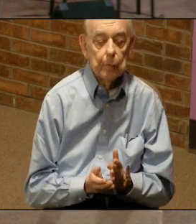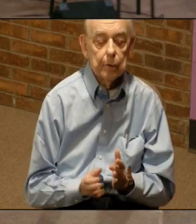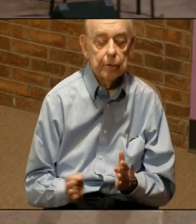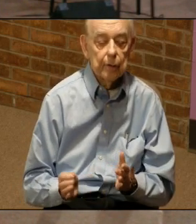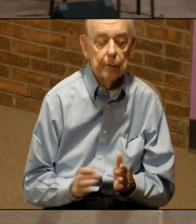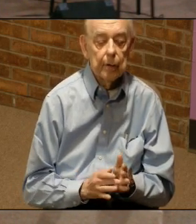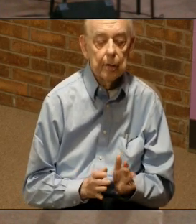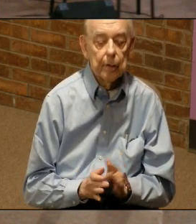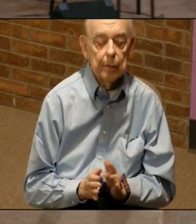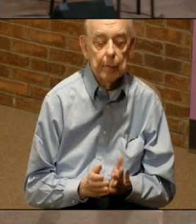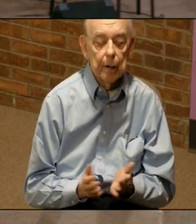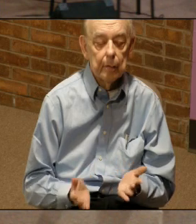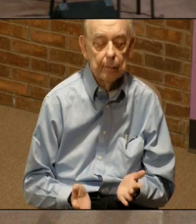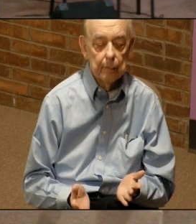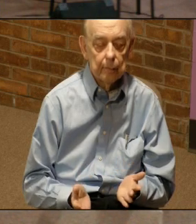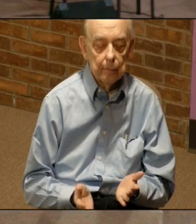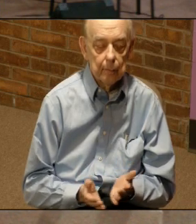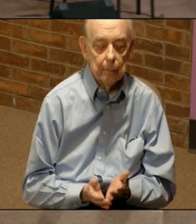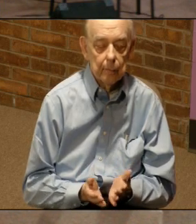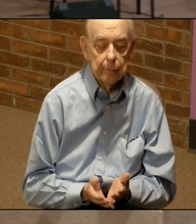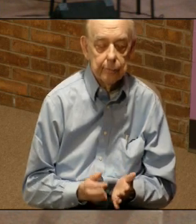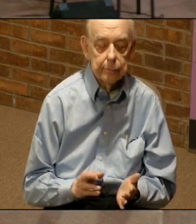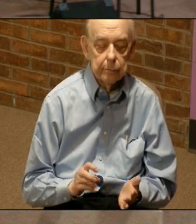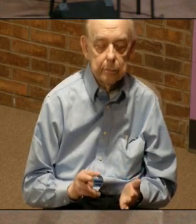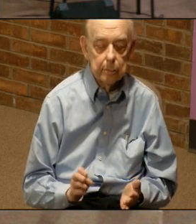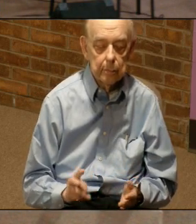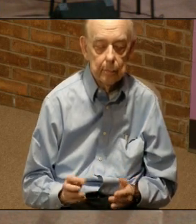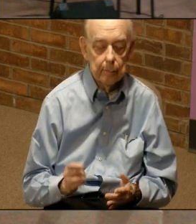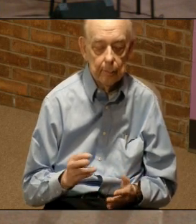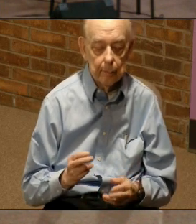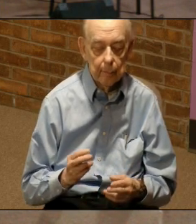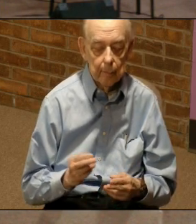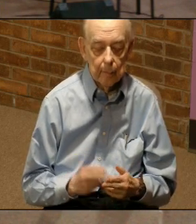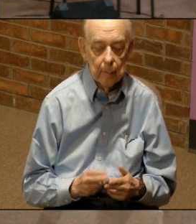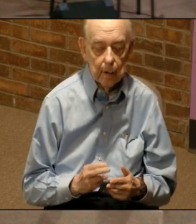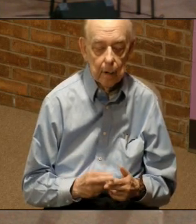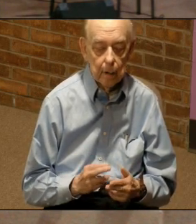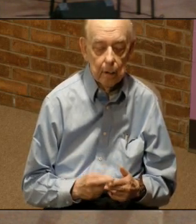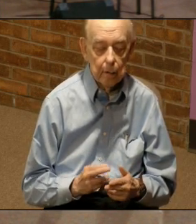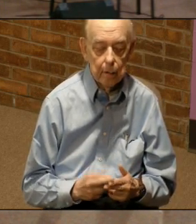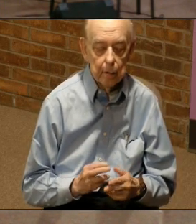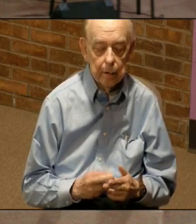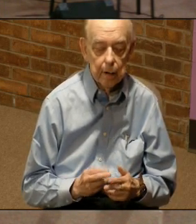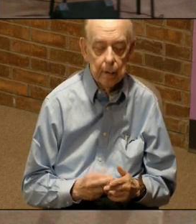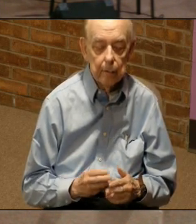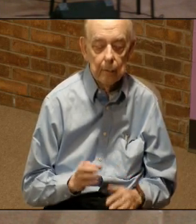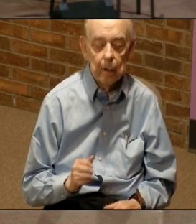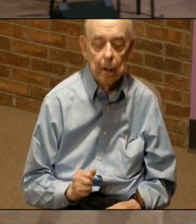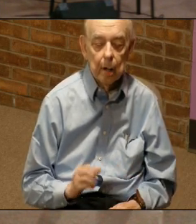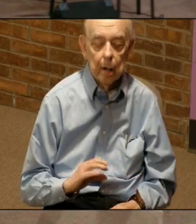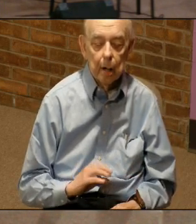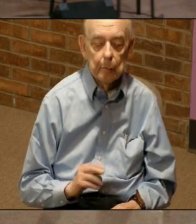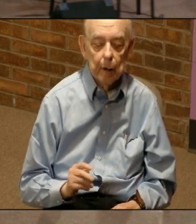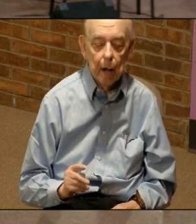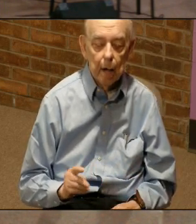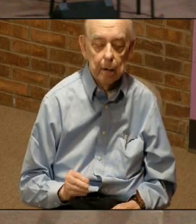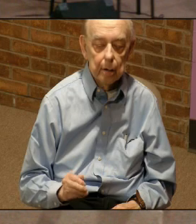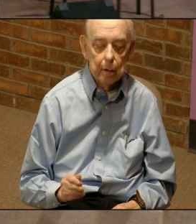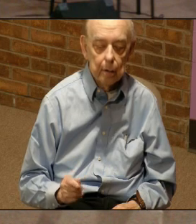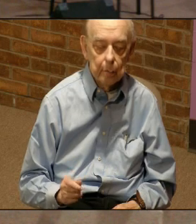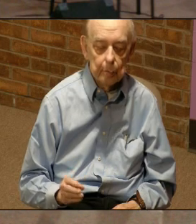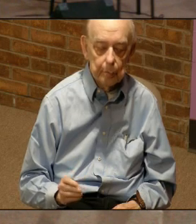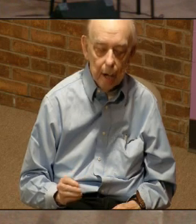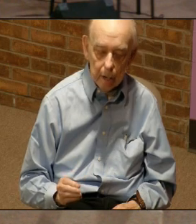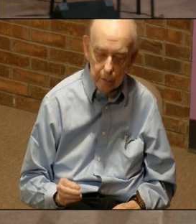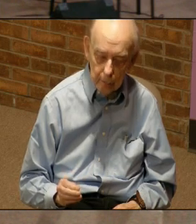Bible. The book of Revelation is written in what is called apocalyptic prophecy, which means,